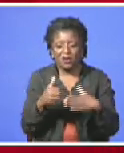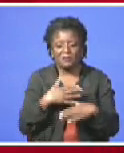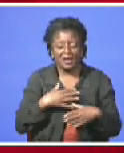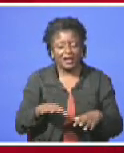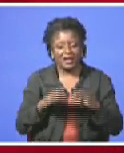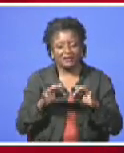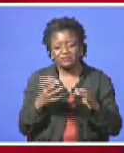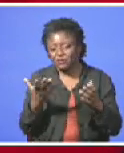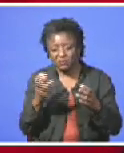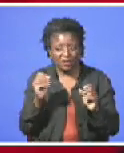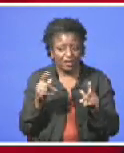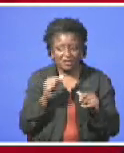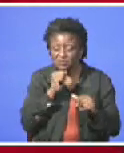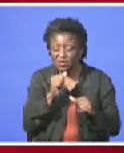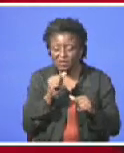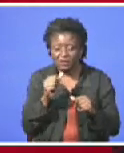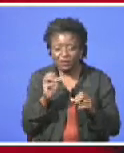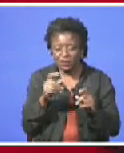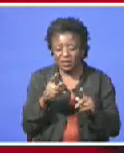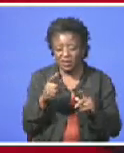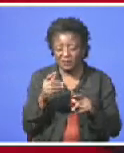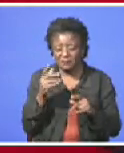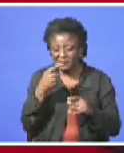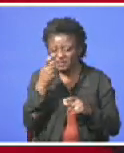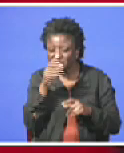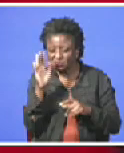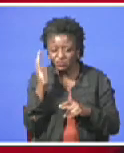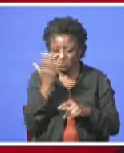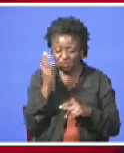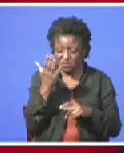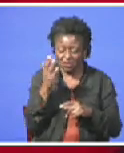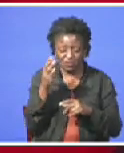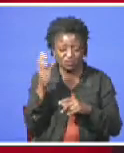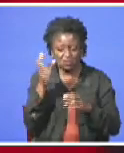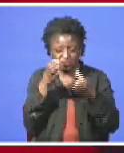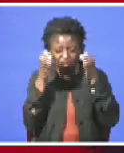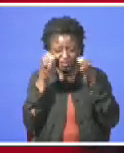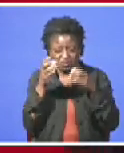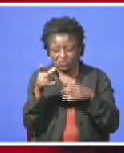because you look Chinese, you're not Bahamian. So there's a difference. And I'd like to get that message out.